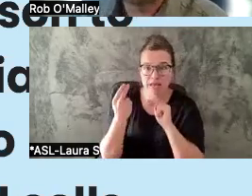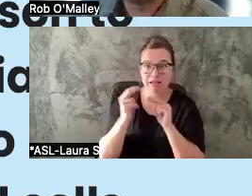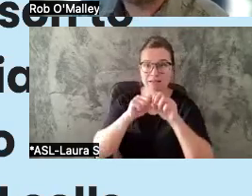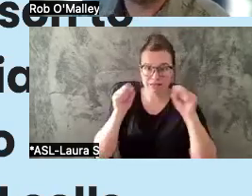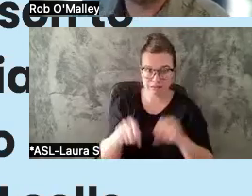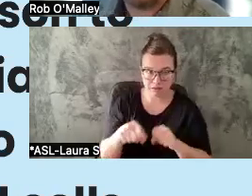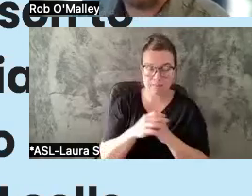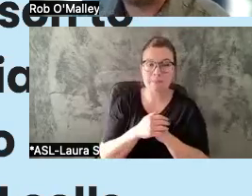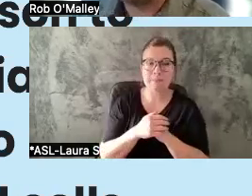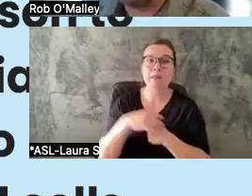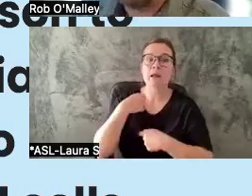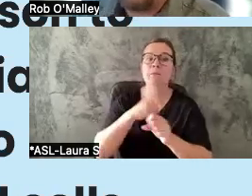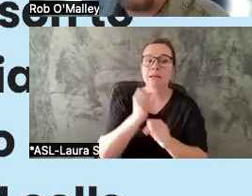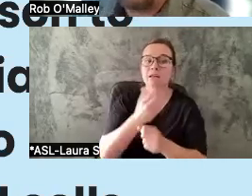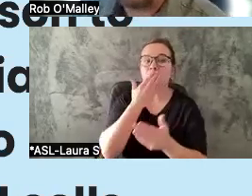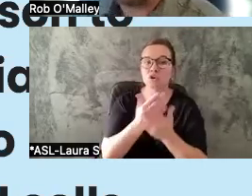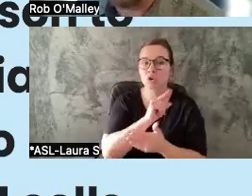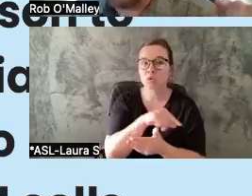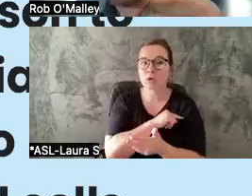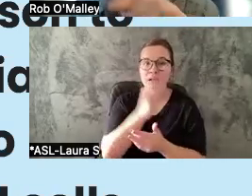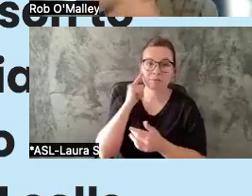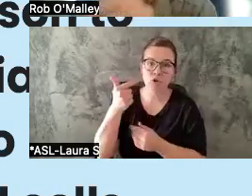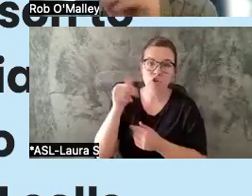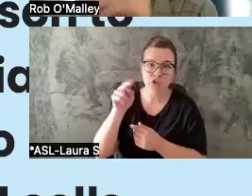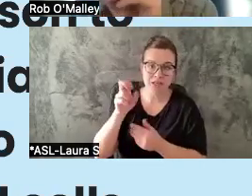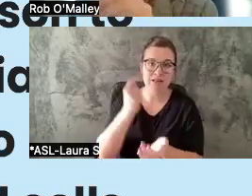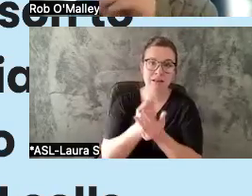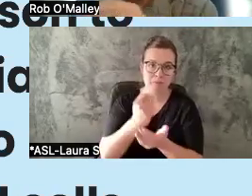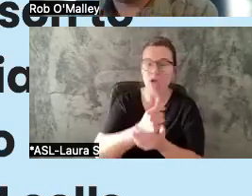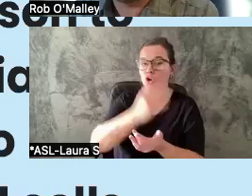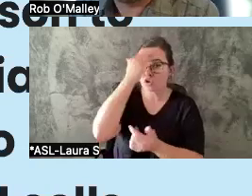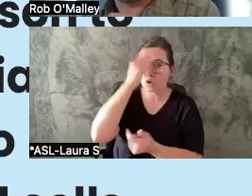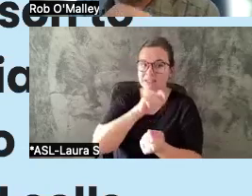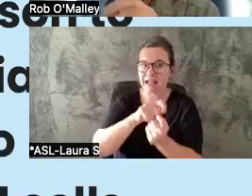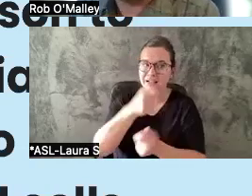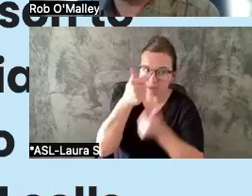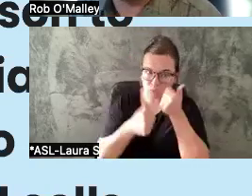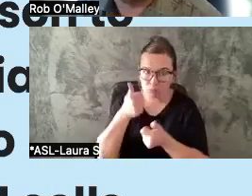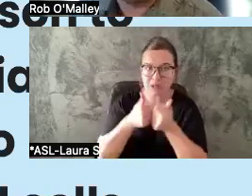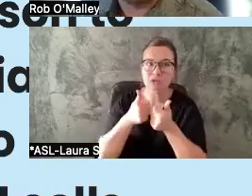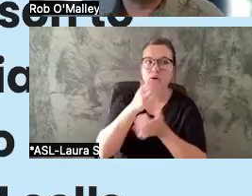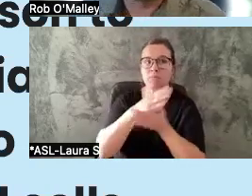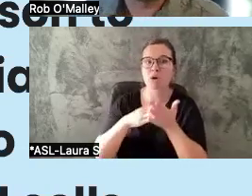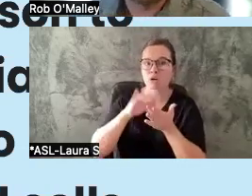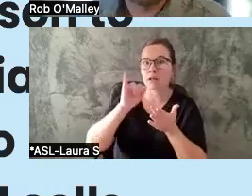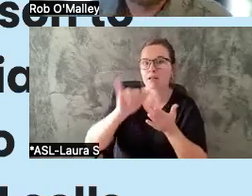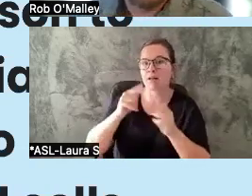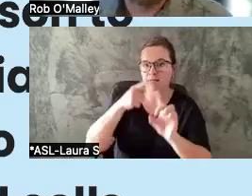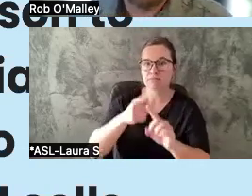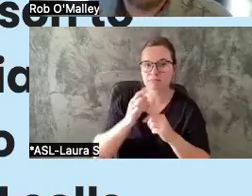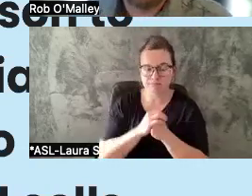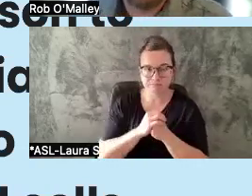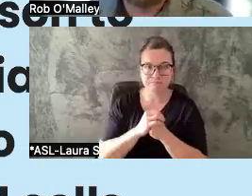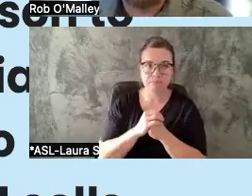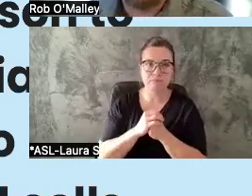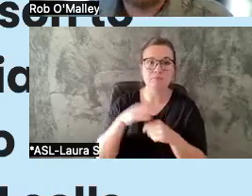system, making it a good candidate for gene therapy because we know exactly what part of the genome to target. And